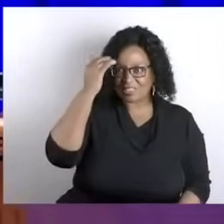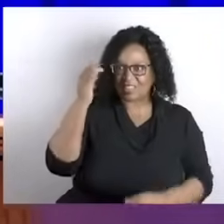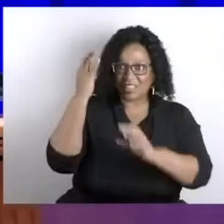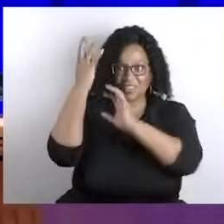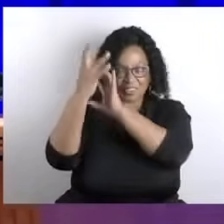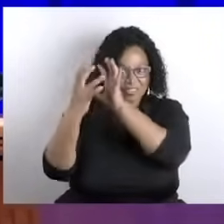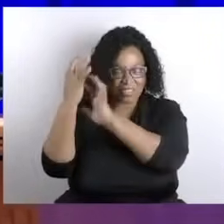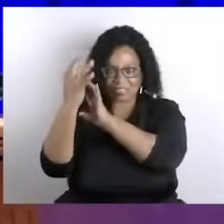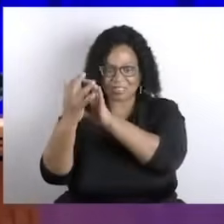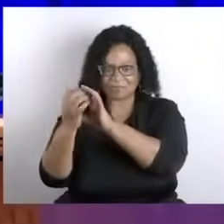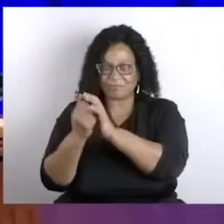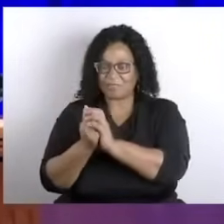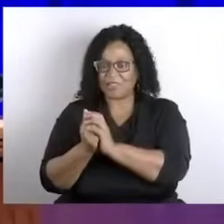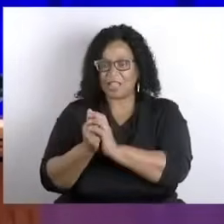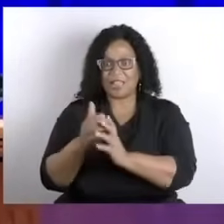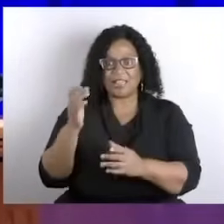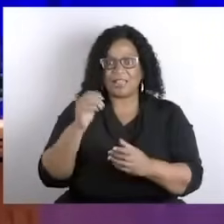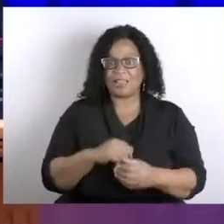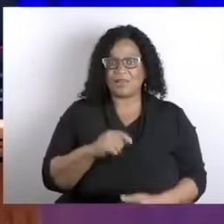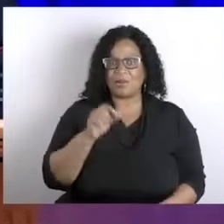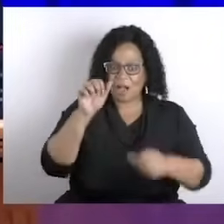yourself better, not worse.